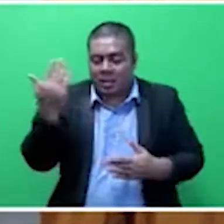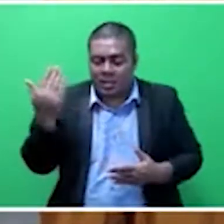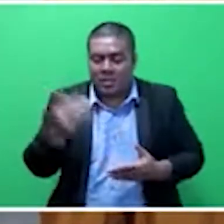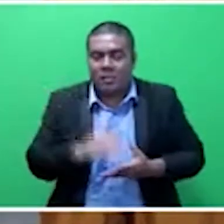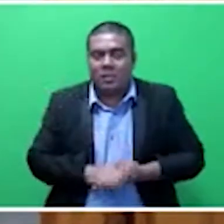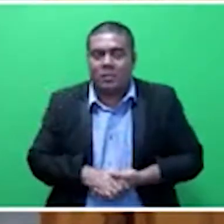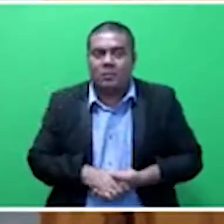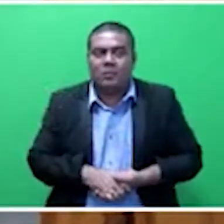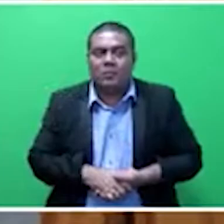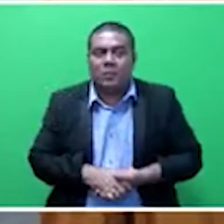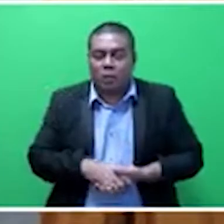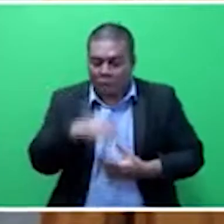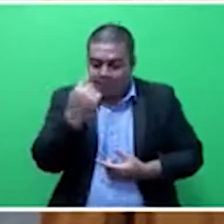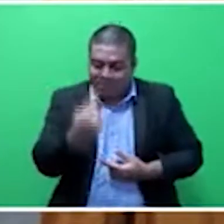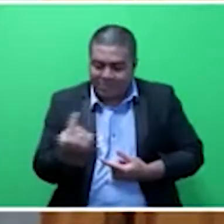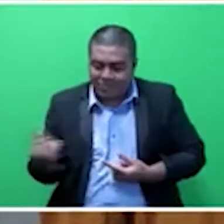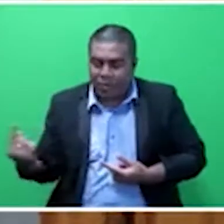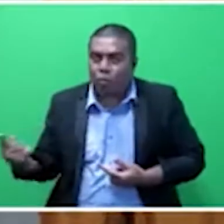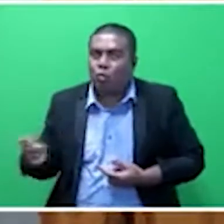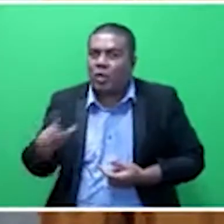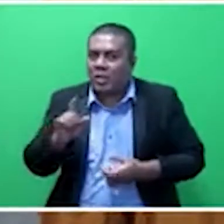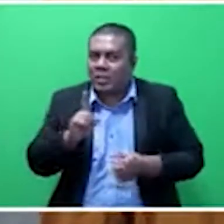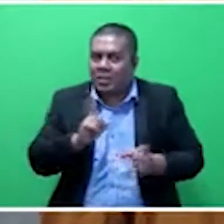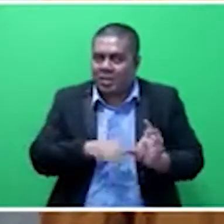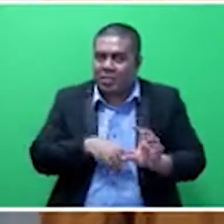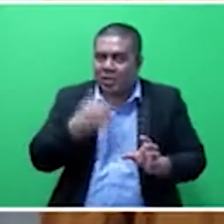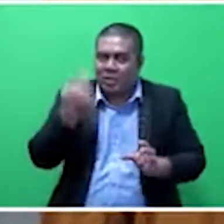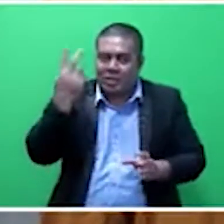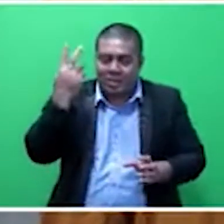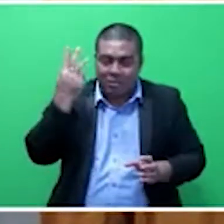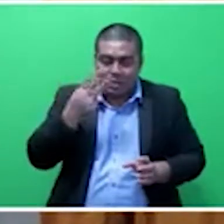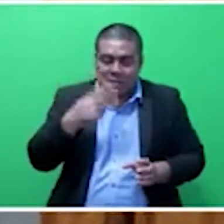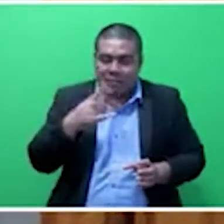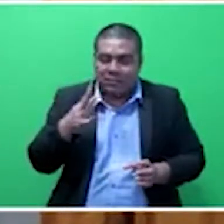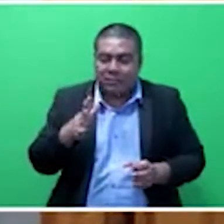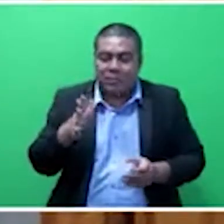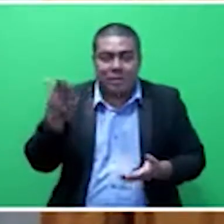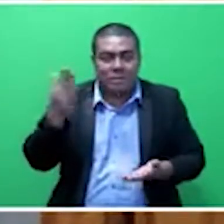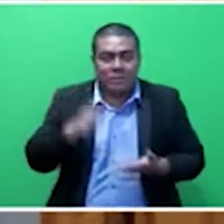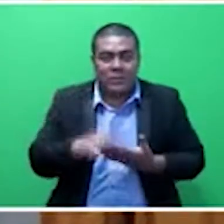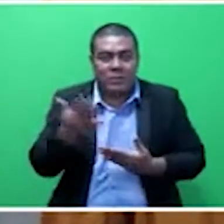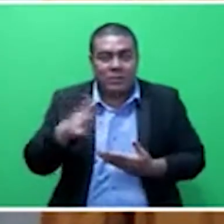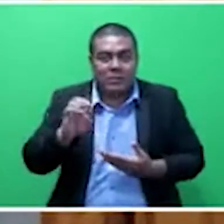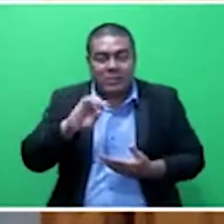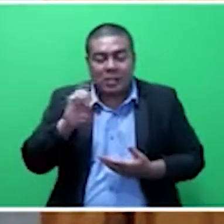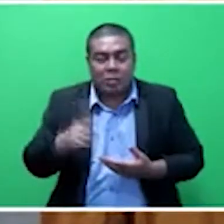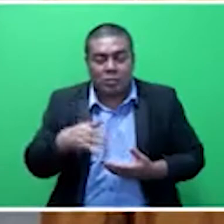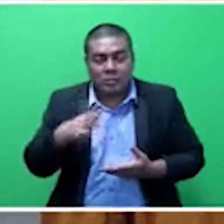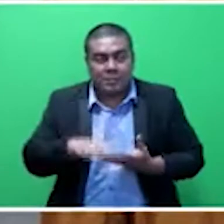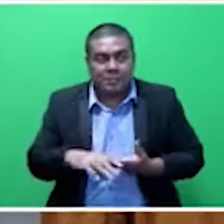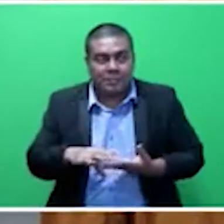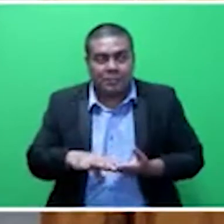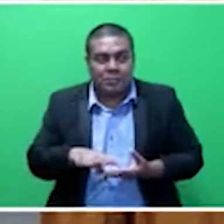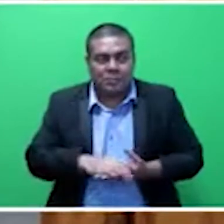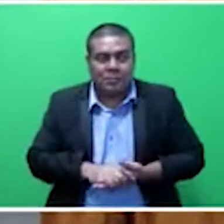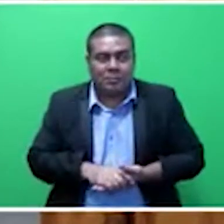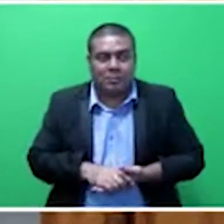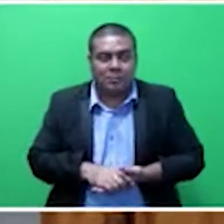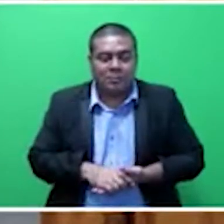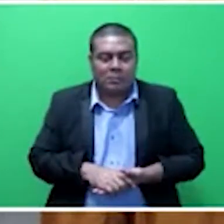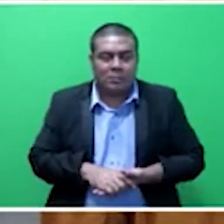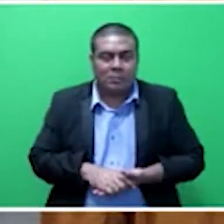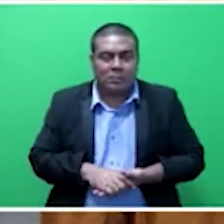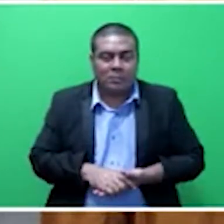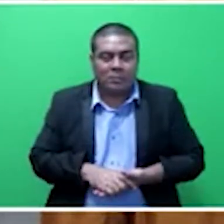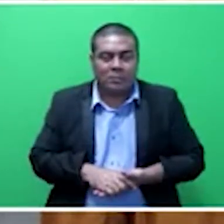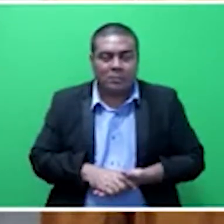per day to every child up to year 13 whose parents' household income is less than $50,000. Is also extended to $180